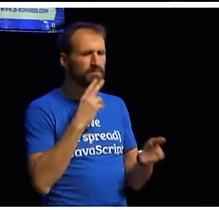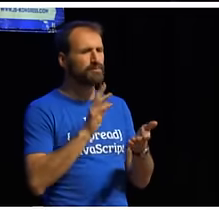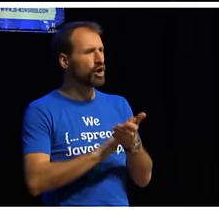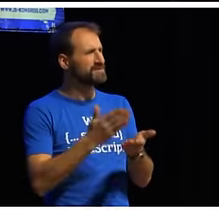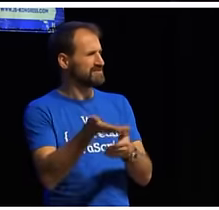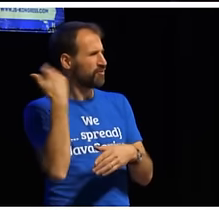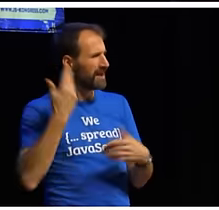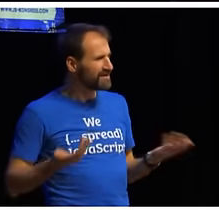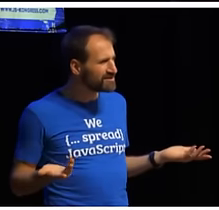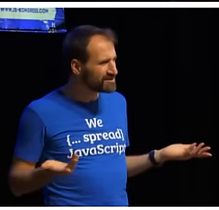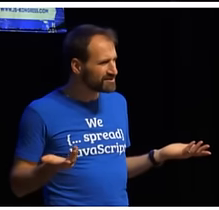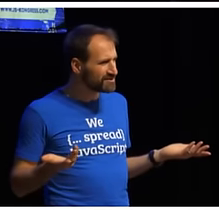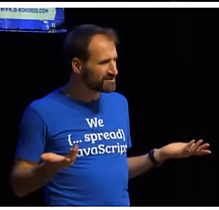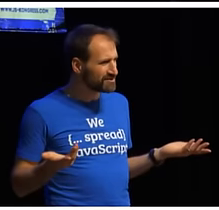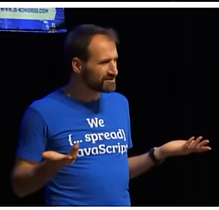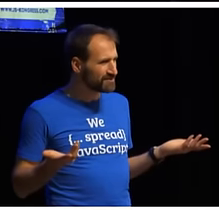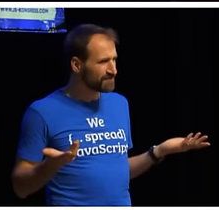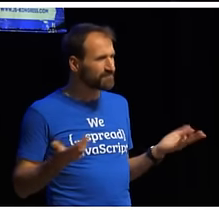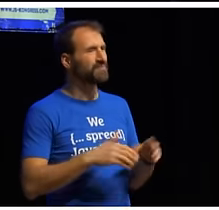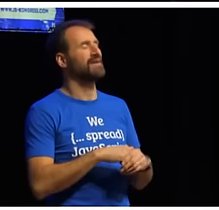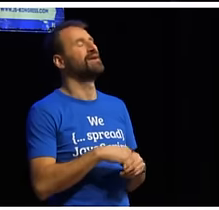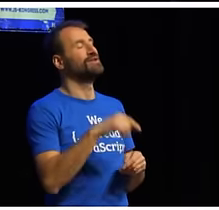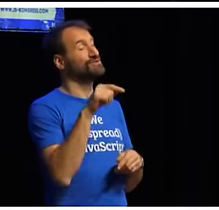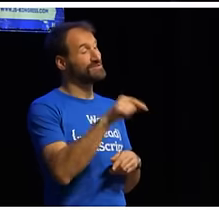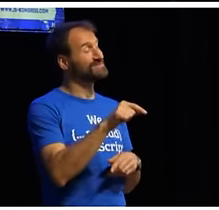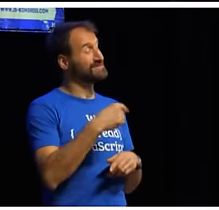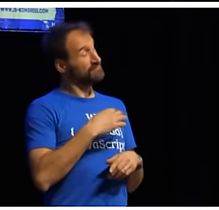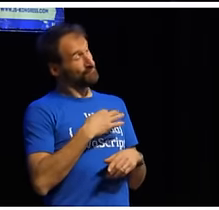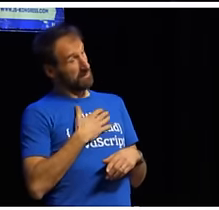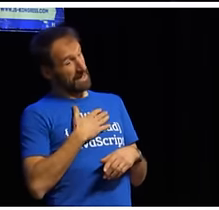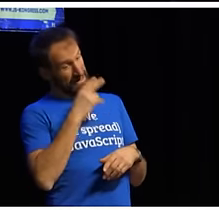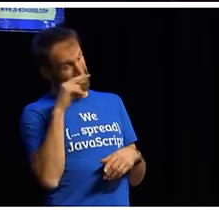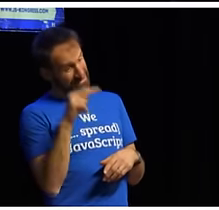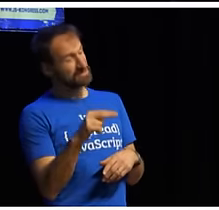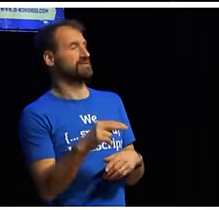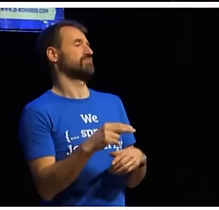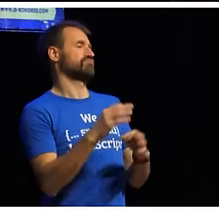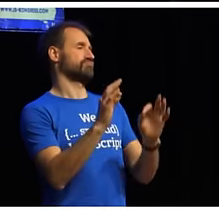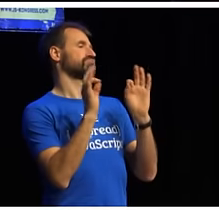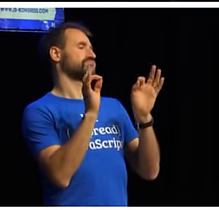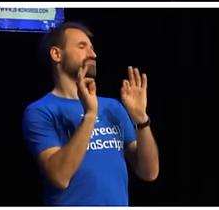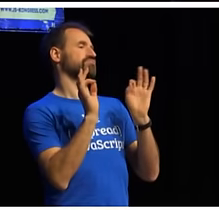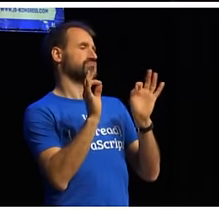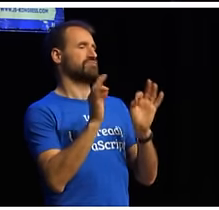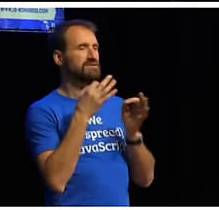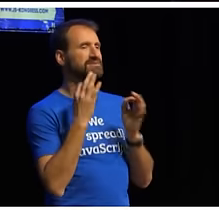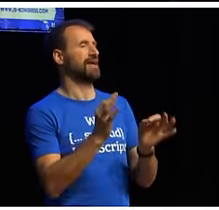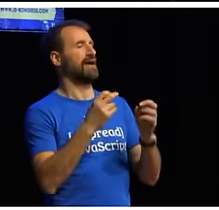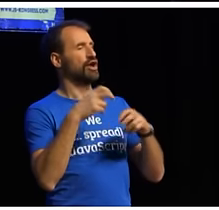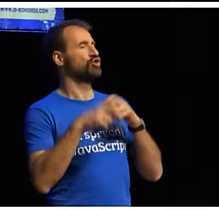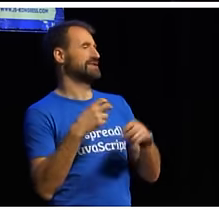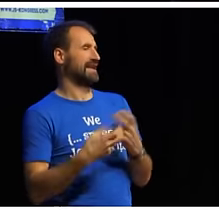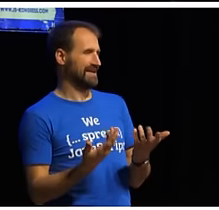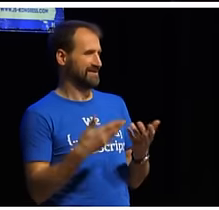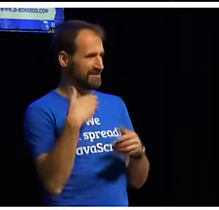So that's really useful, in my opinion, that we have some sort of observable we can use